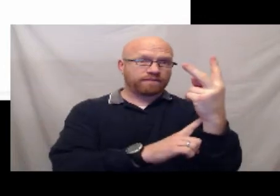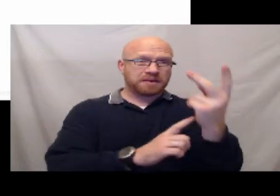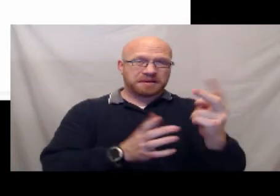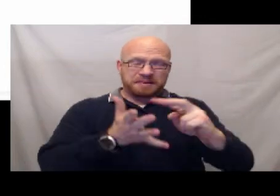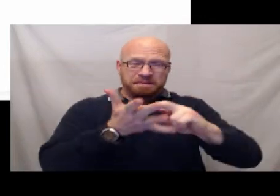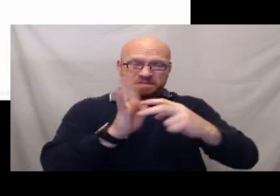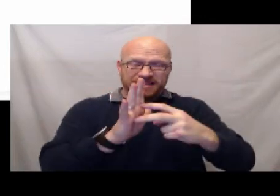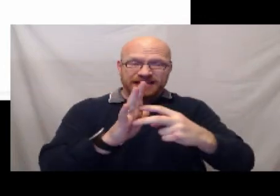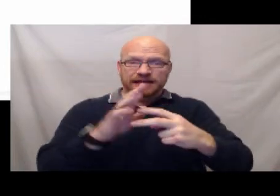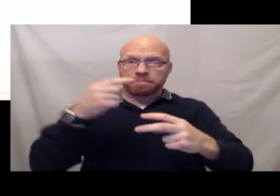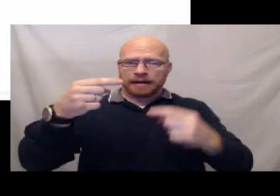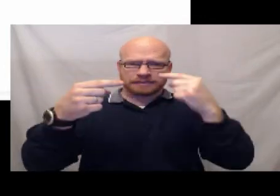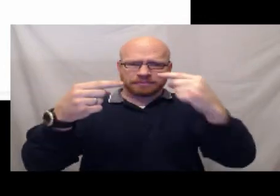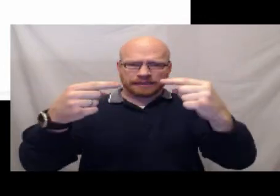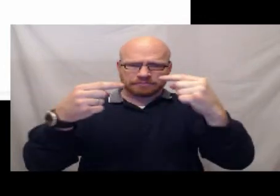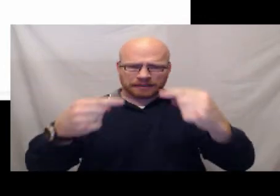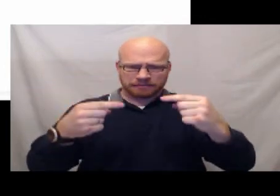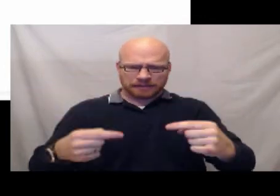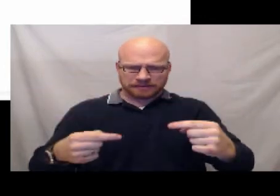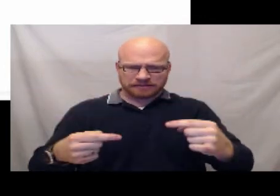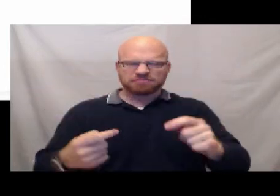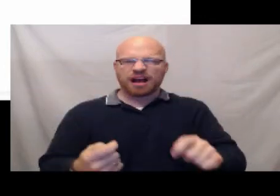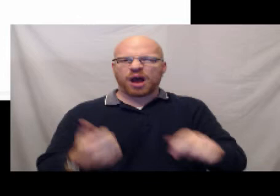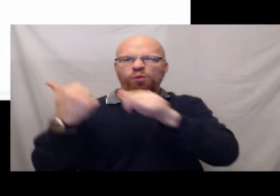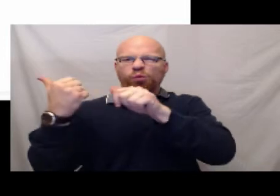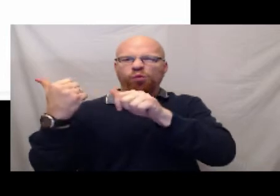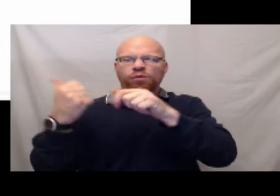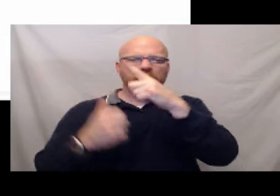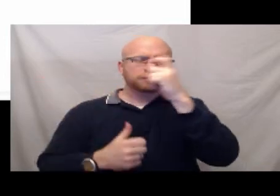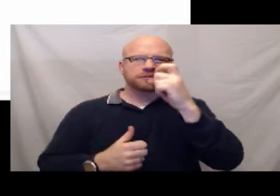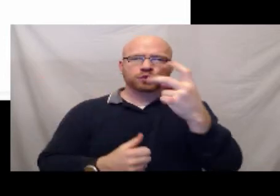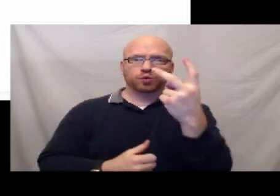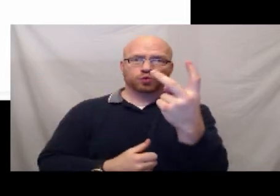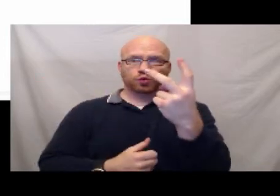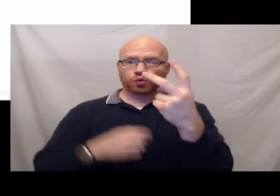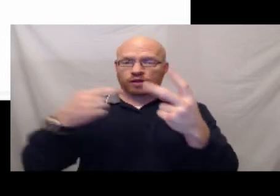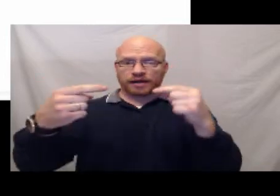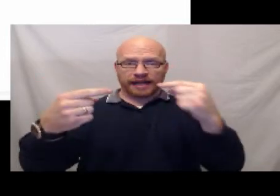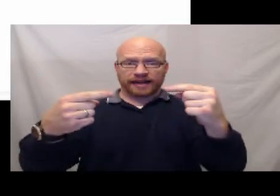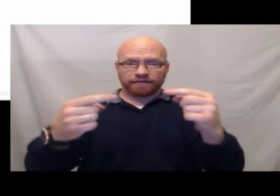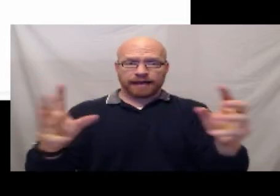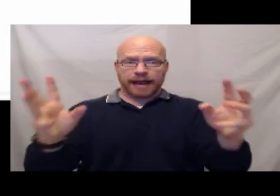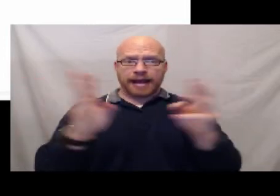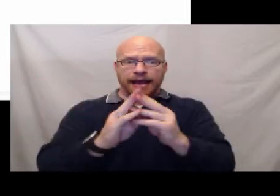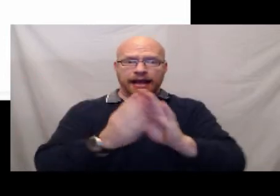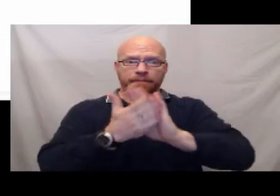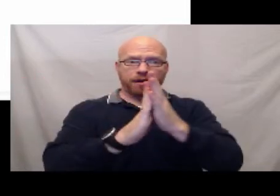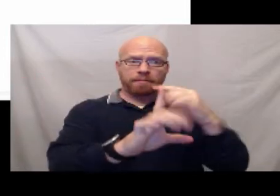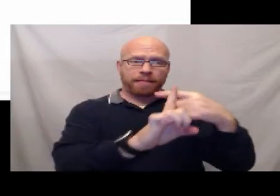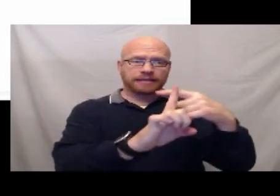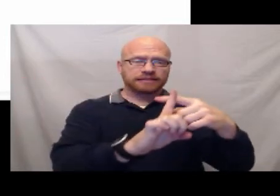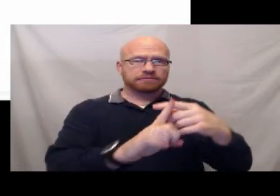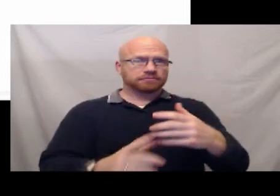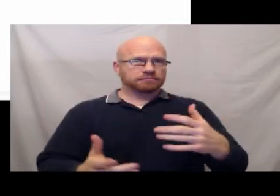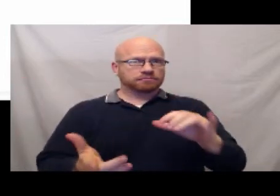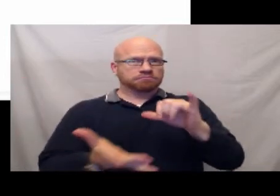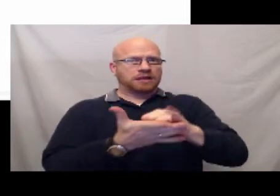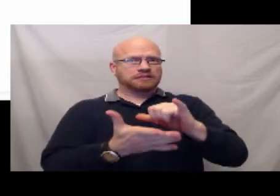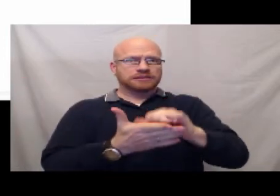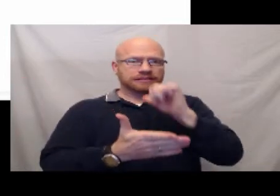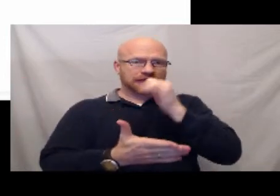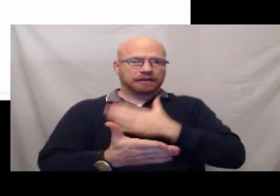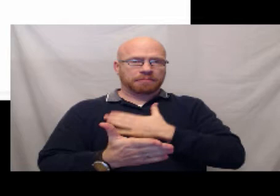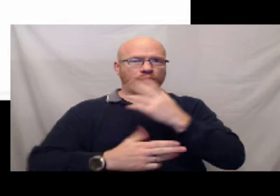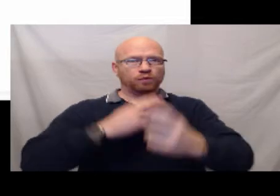Okay, positive 12, meaning that our negative pairs are now no longer going to work because two